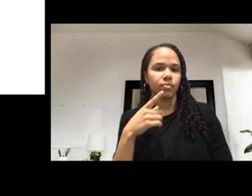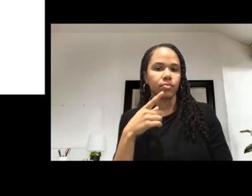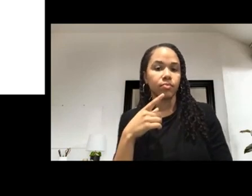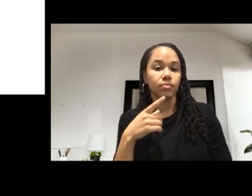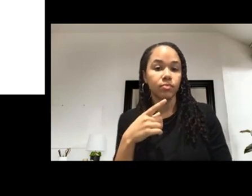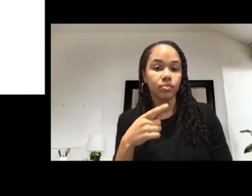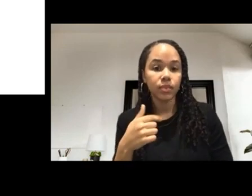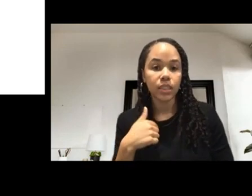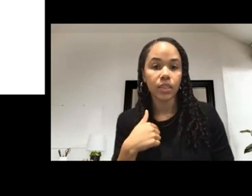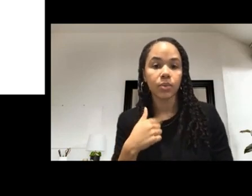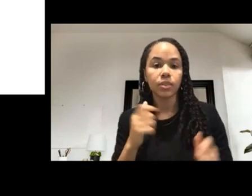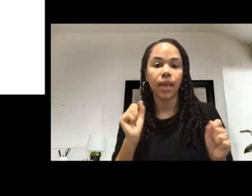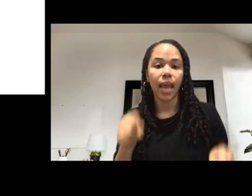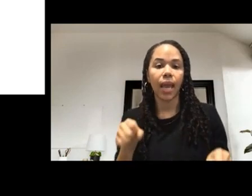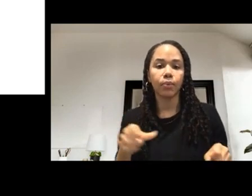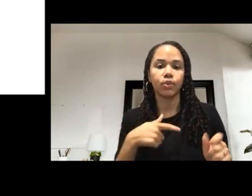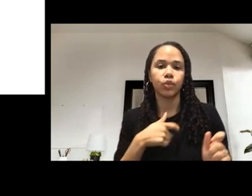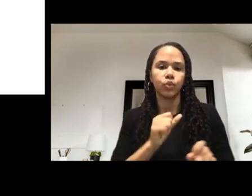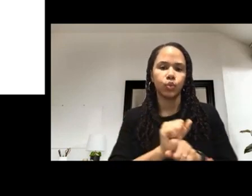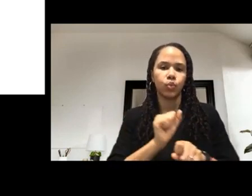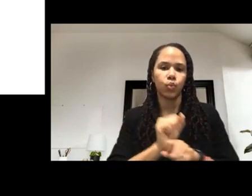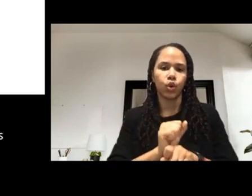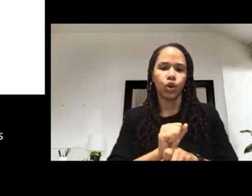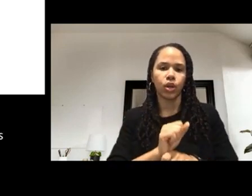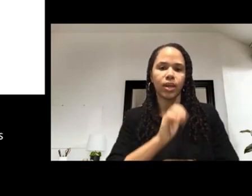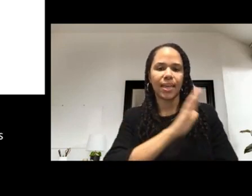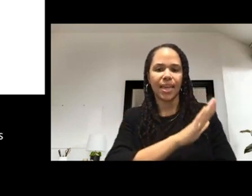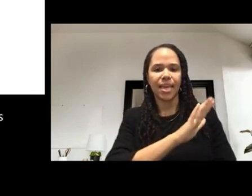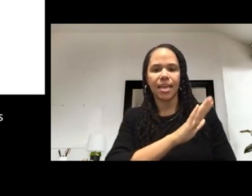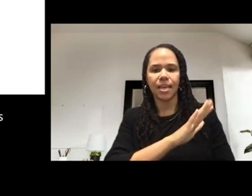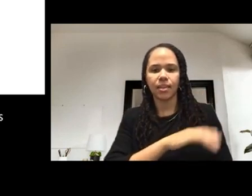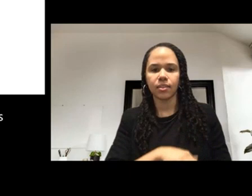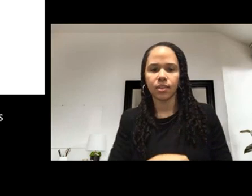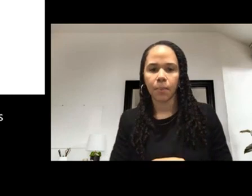make, well, I should have edited this for teenager English.